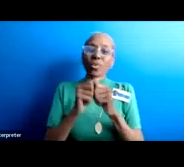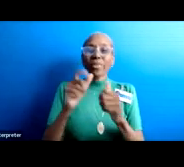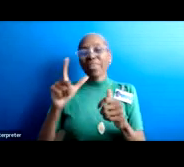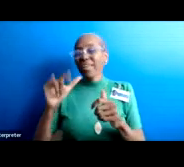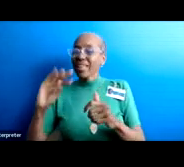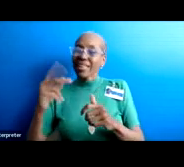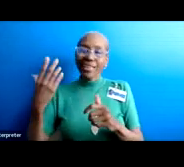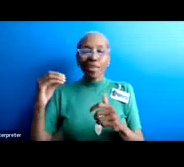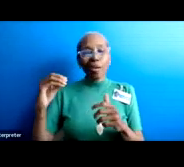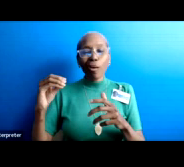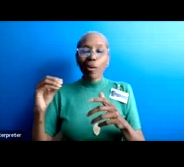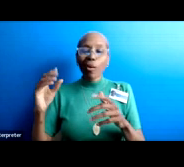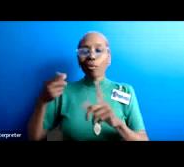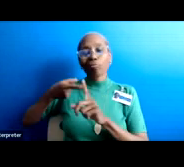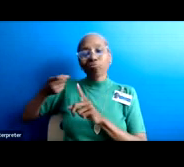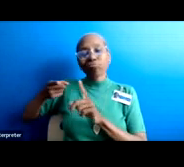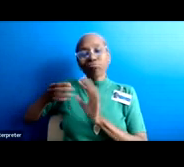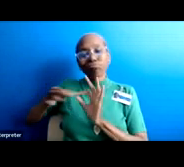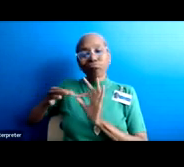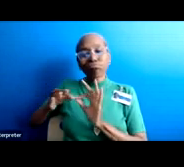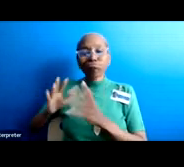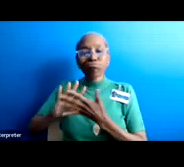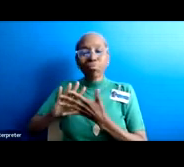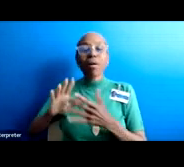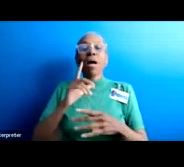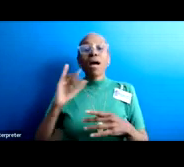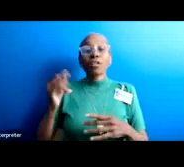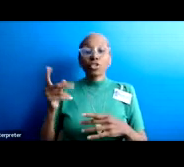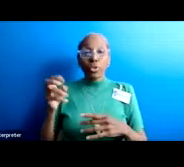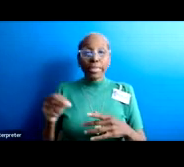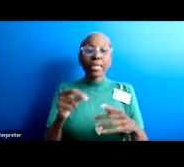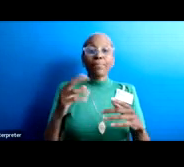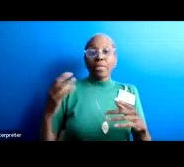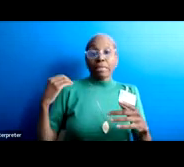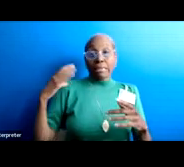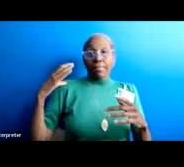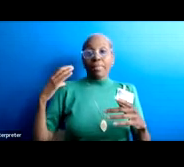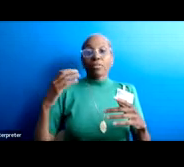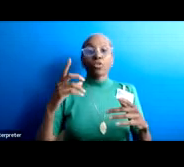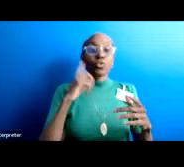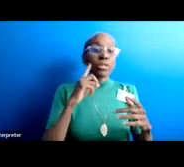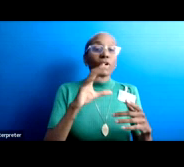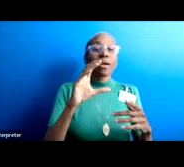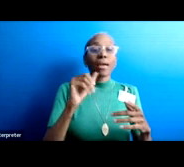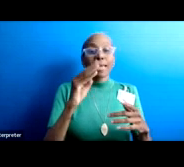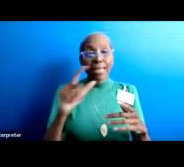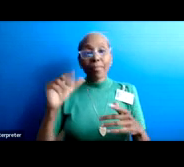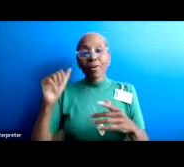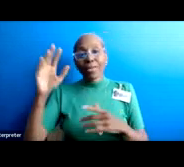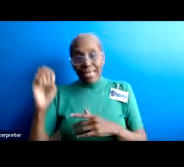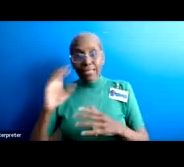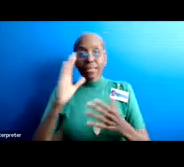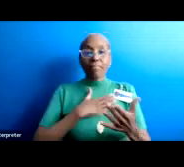jargon, and use capitalization for sort of emphasis. So you'll hear camel case, or in my